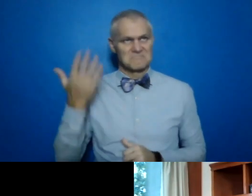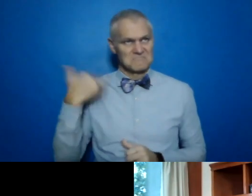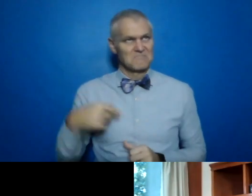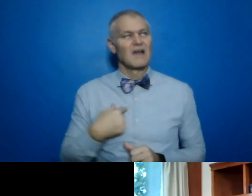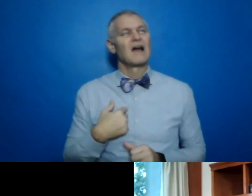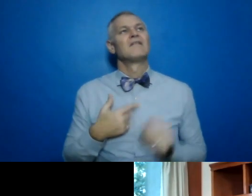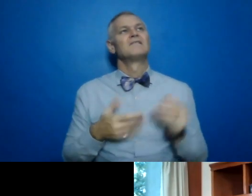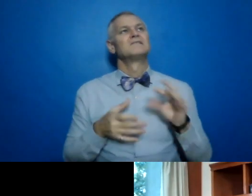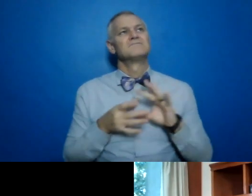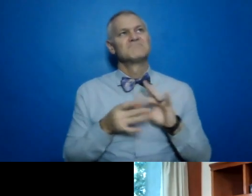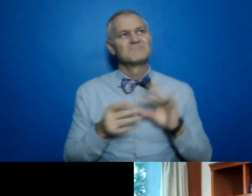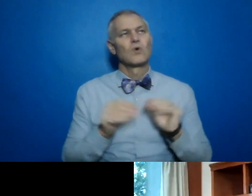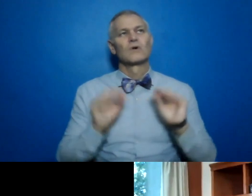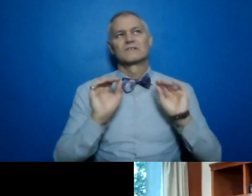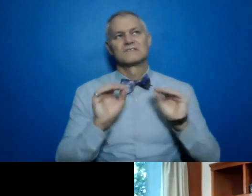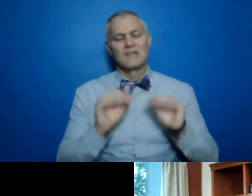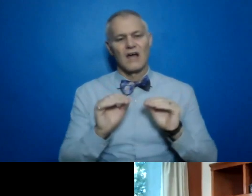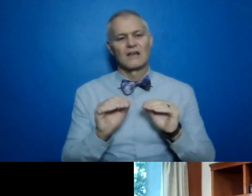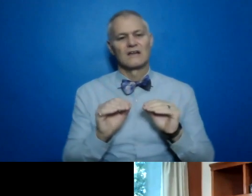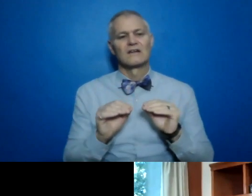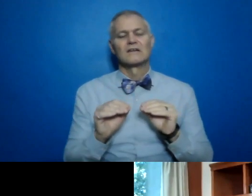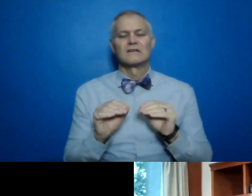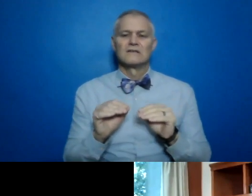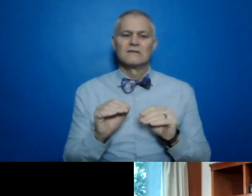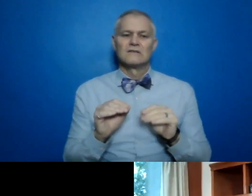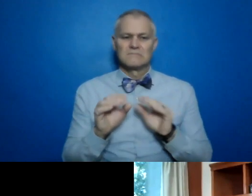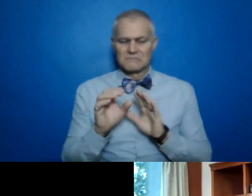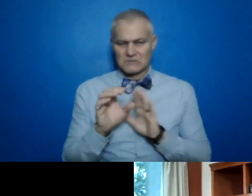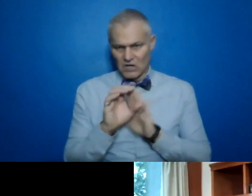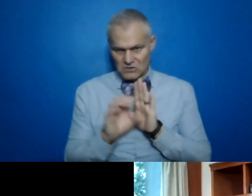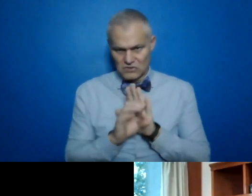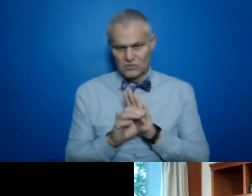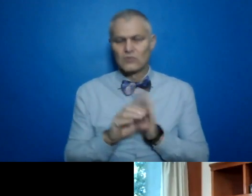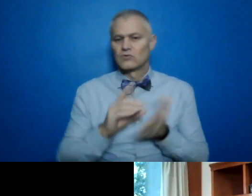talked about and taught constitutional drafting in other countries,